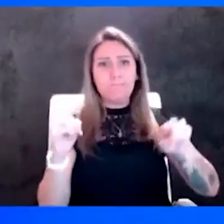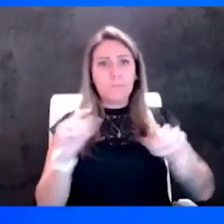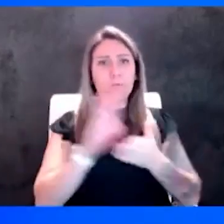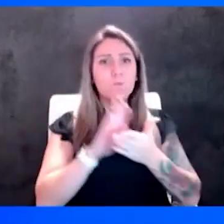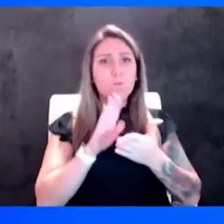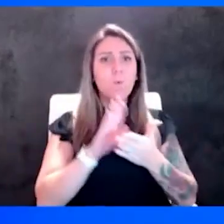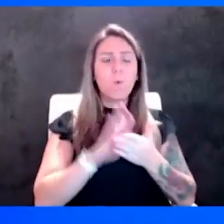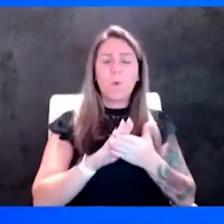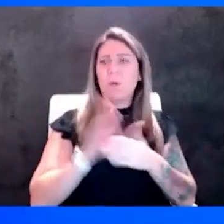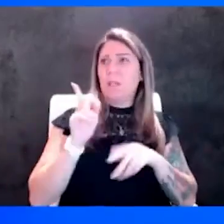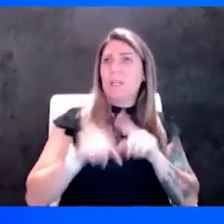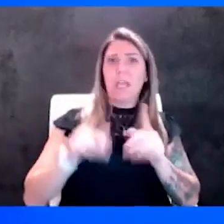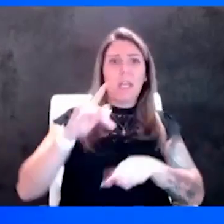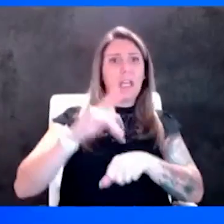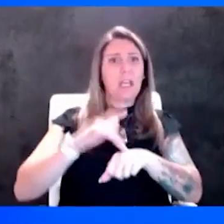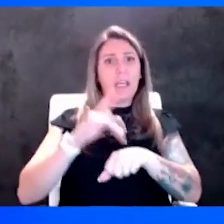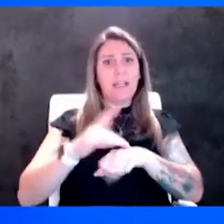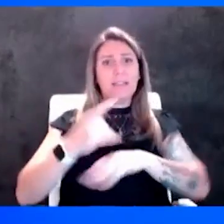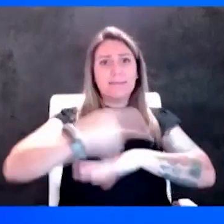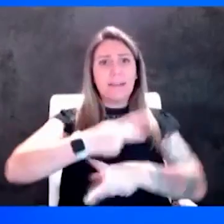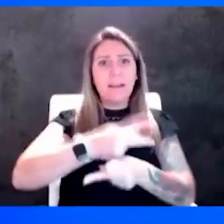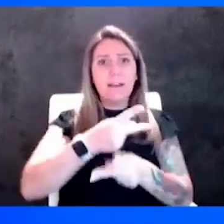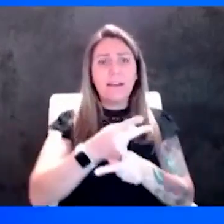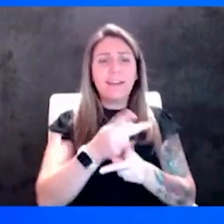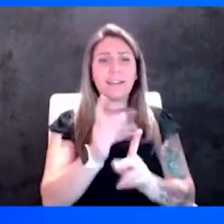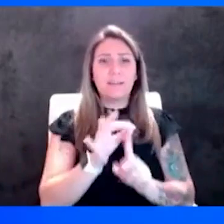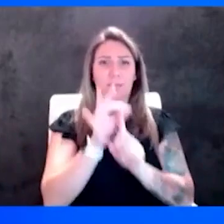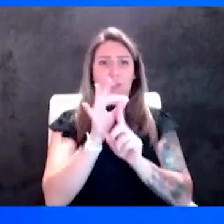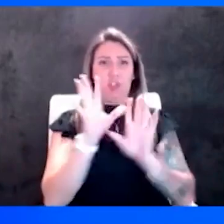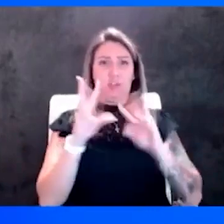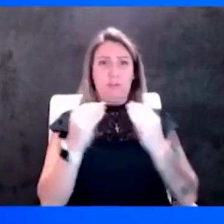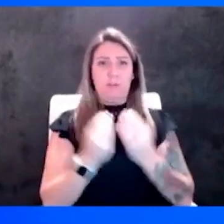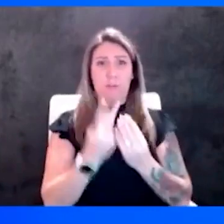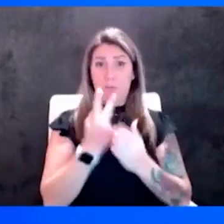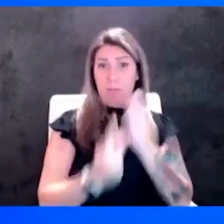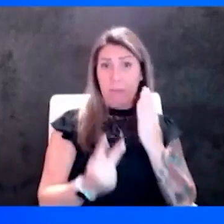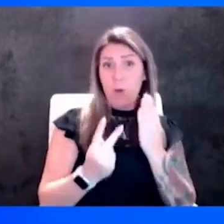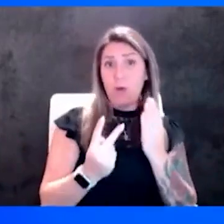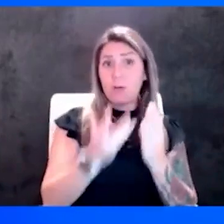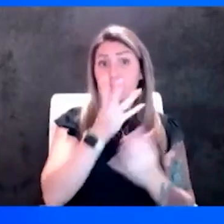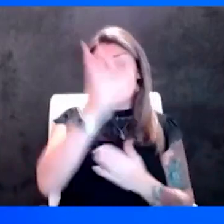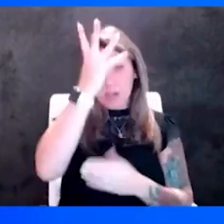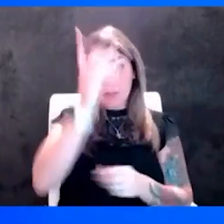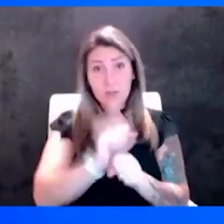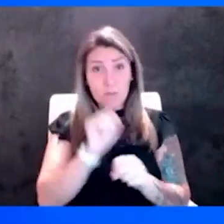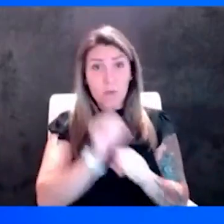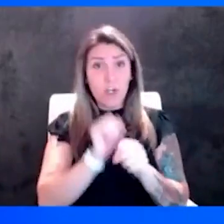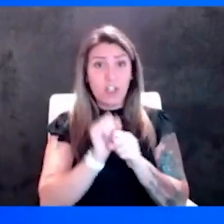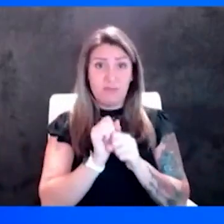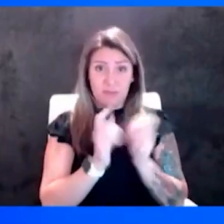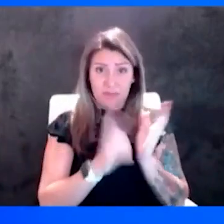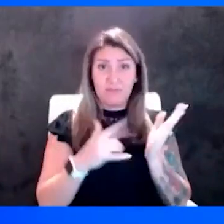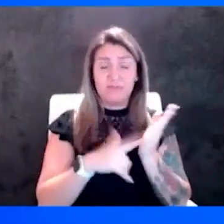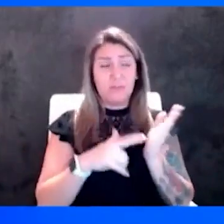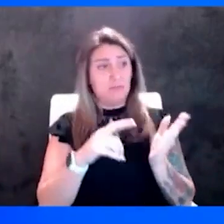daycare. So, especially with families where both parents are working, yeah, there are some times when they're looking for that quick fix